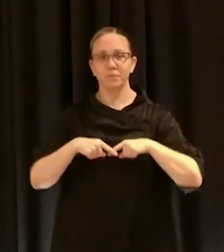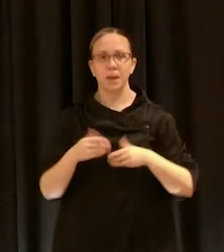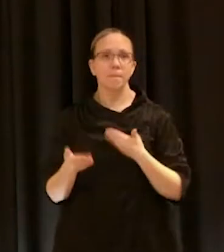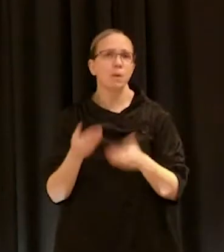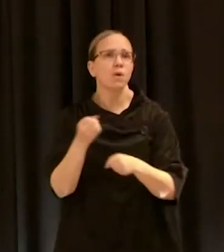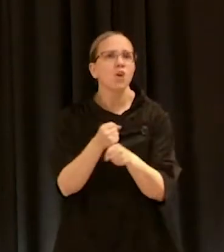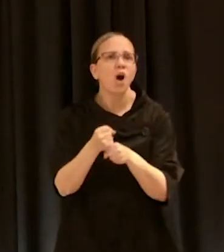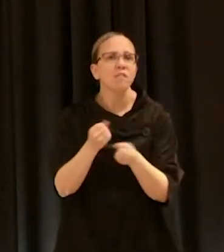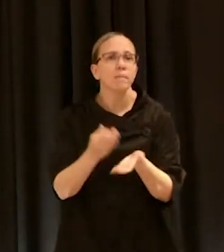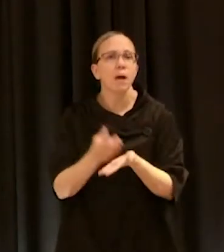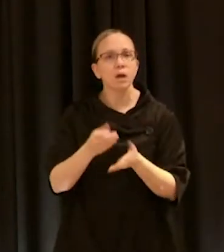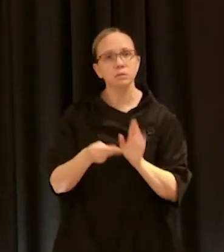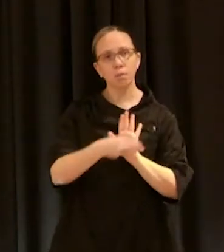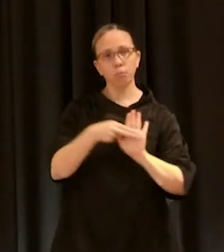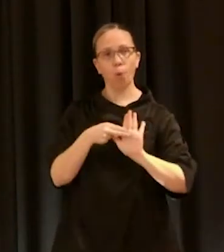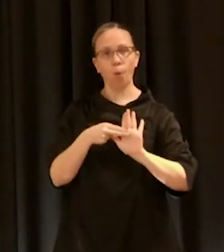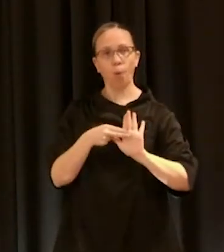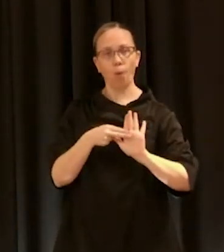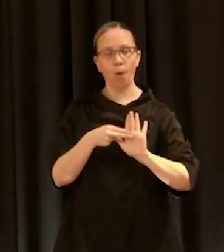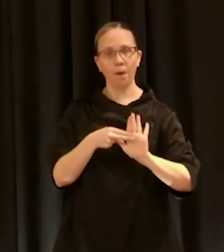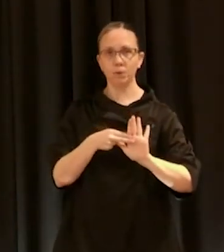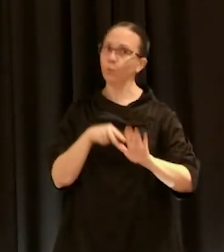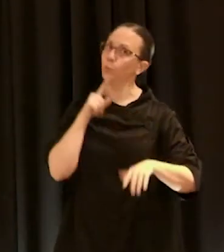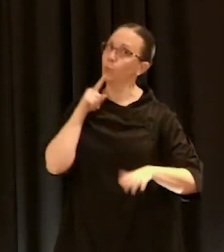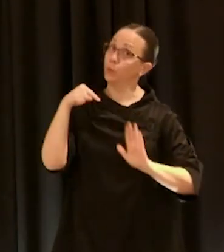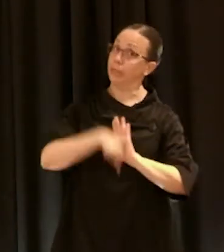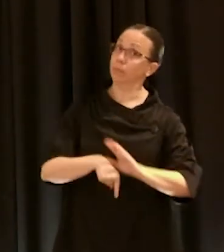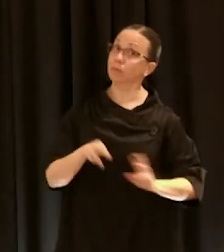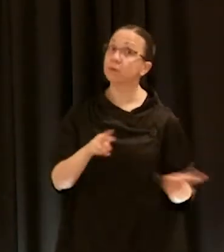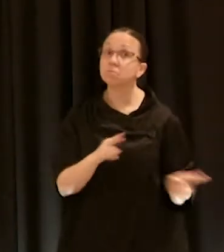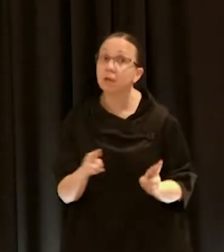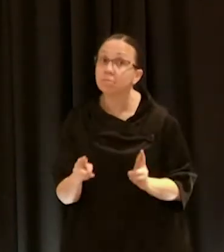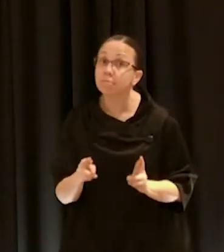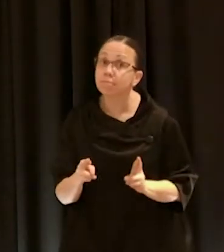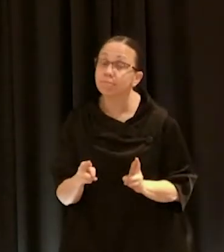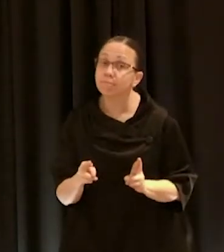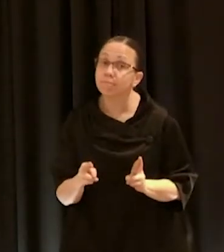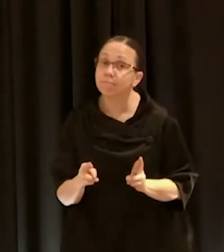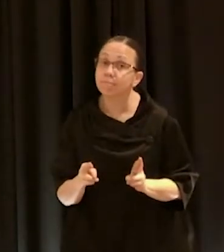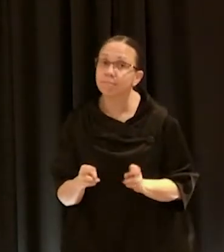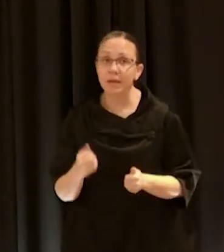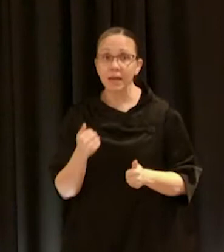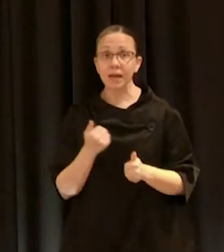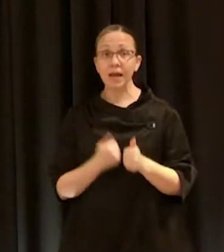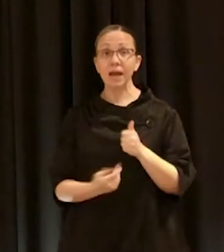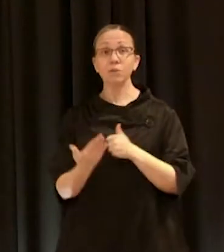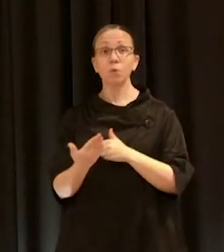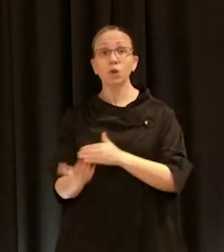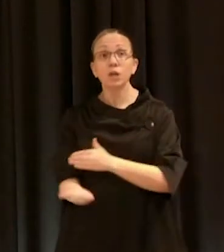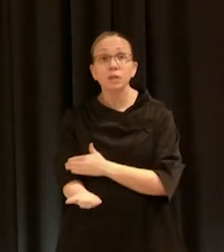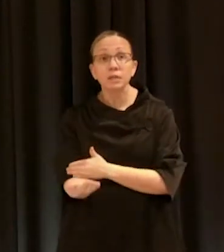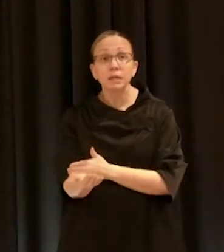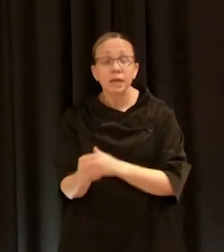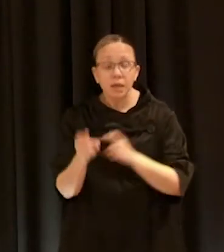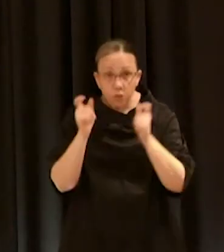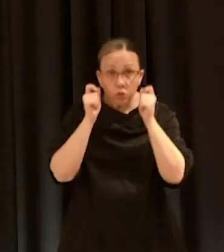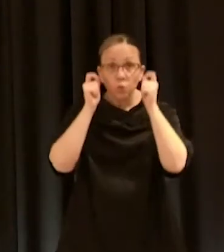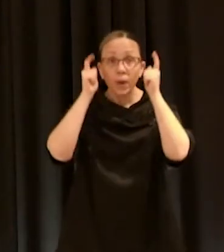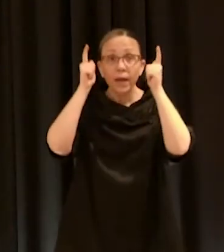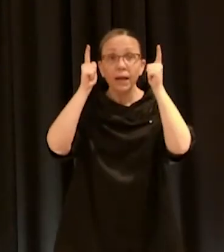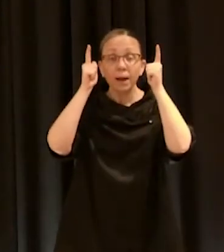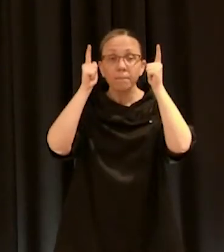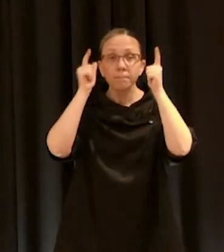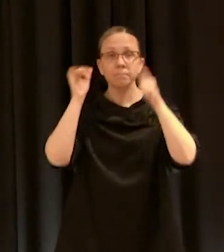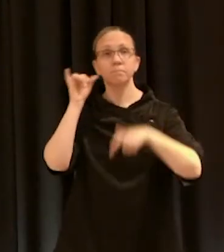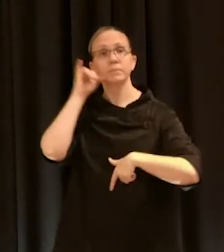coffee mugs with it on it. I mean, this is deep. Are you ready? Every morning that you wake up,